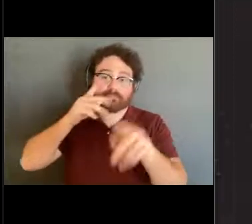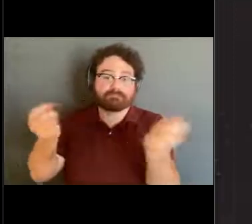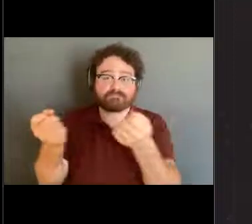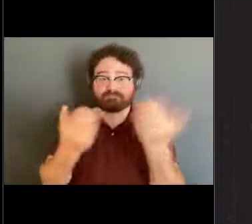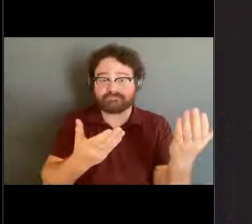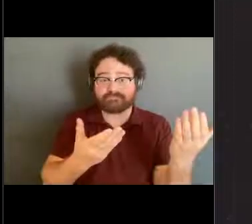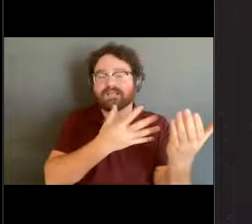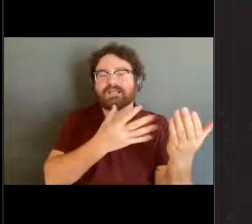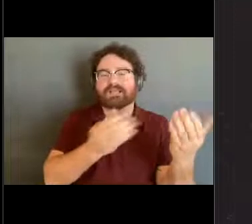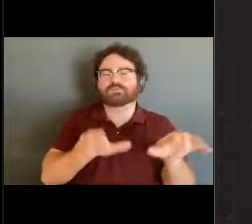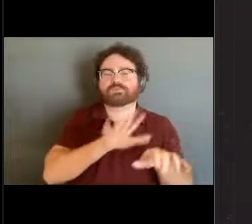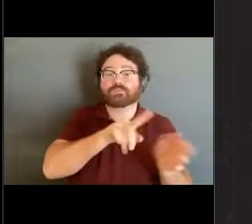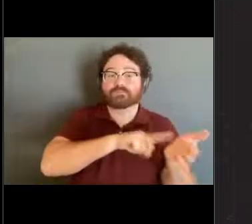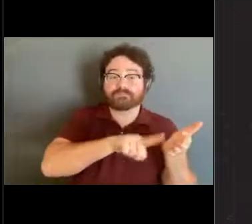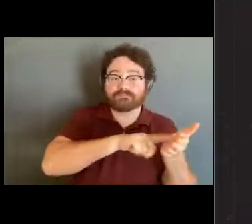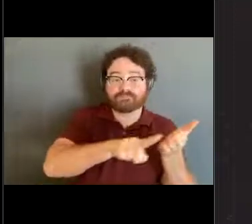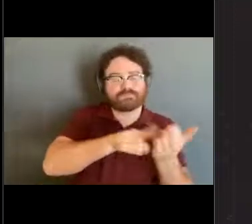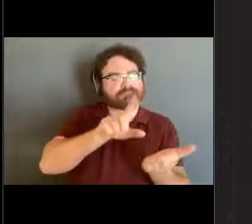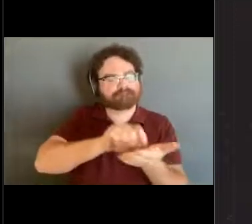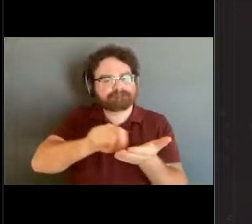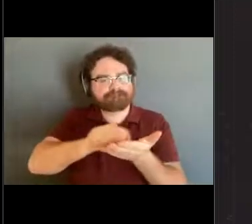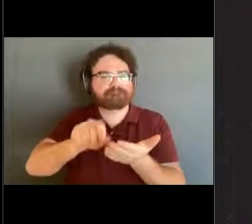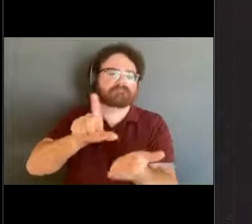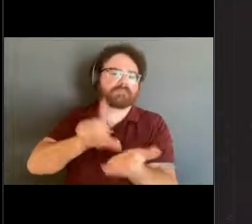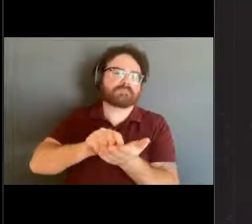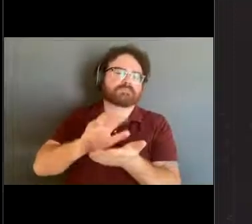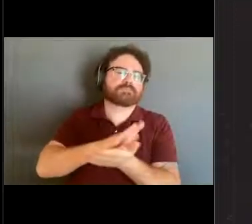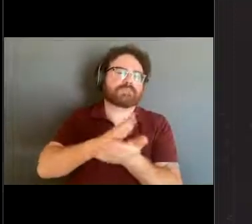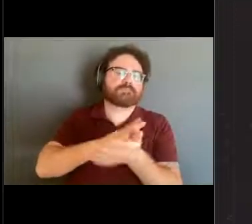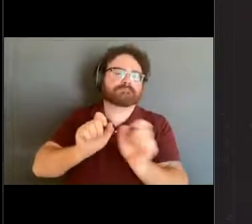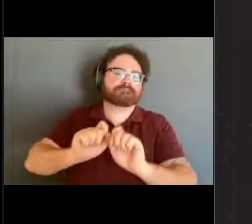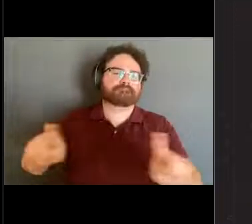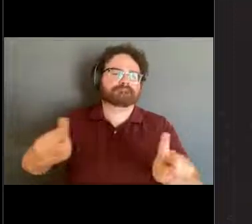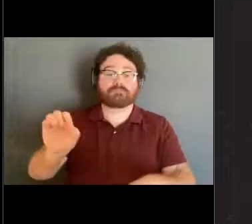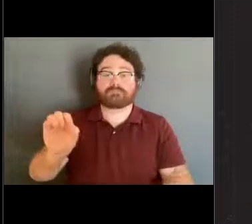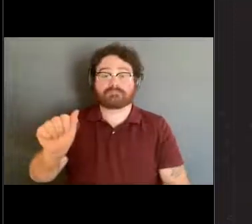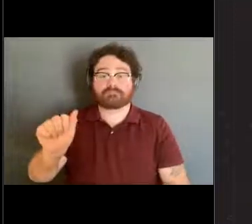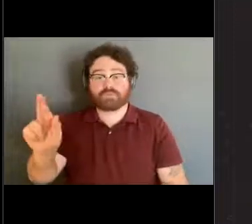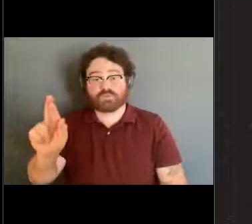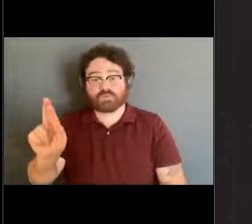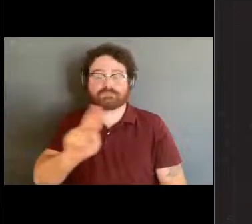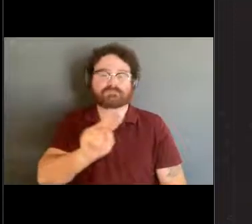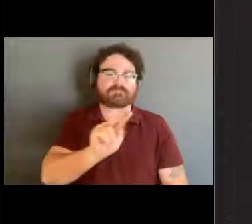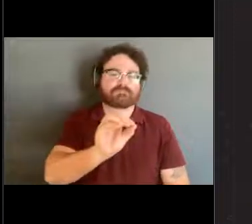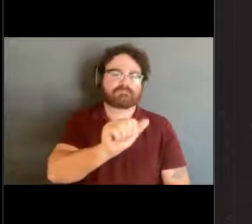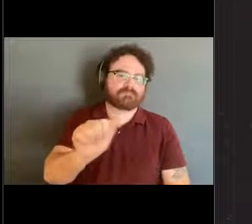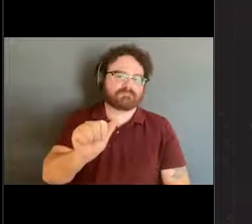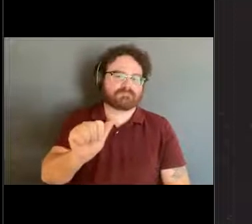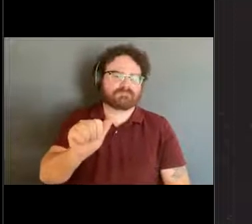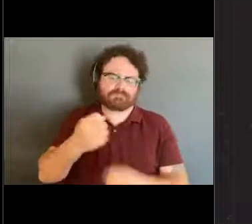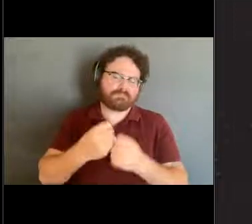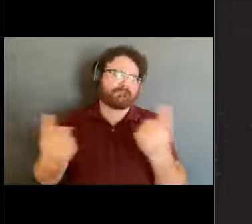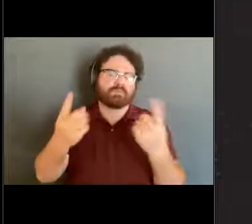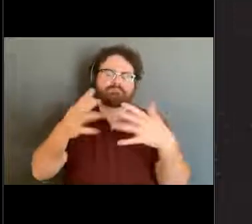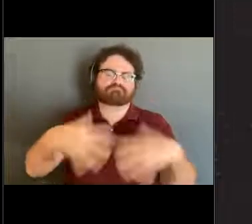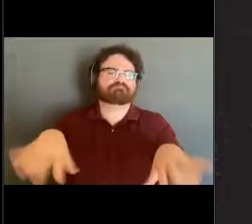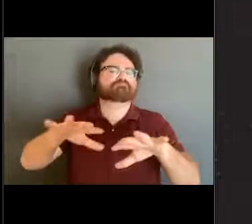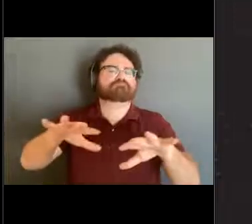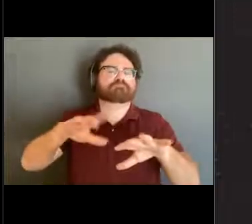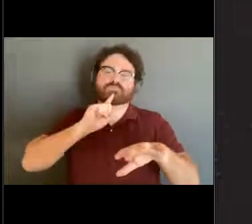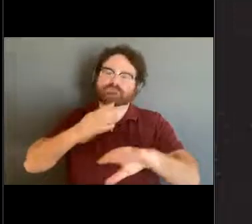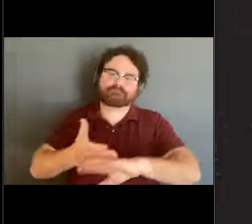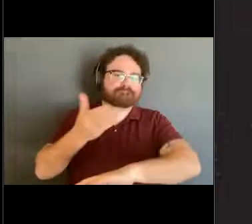research and publishing the papers, OAR, NOAA, and society in general are better as a